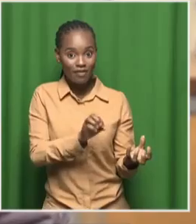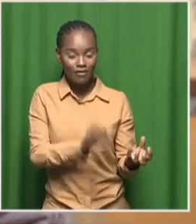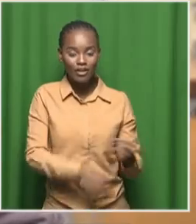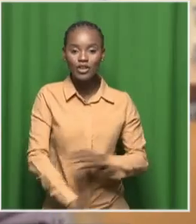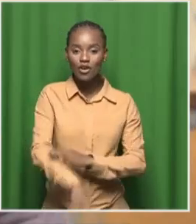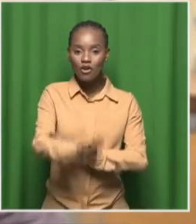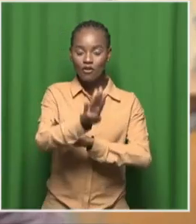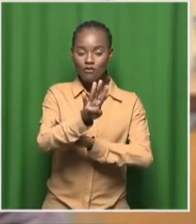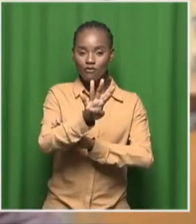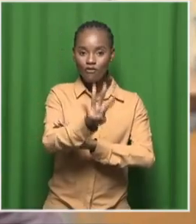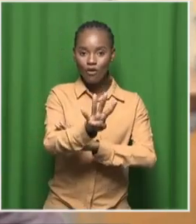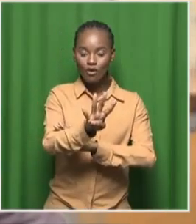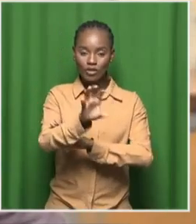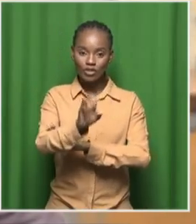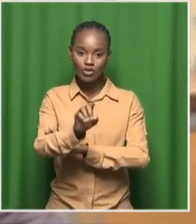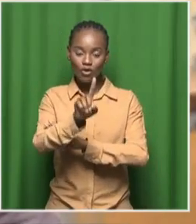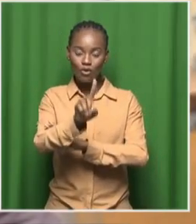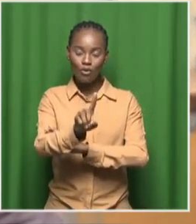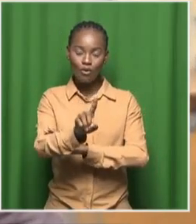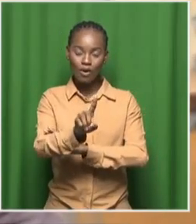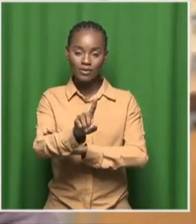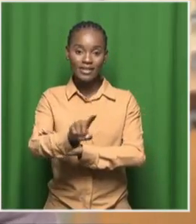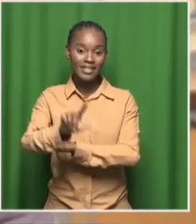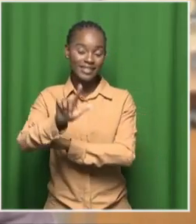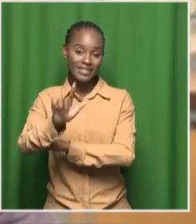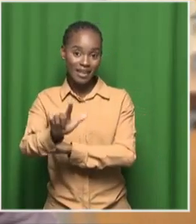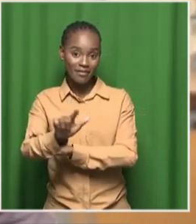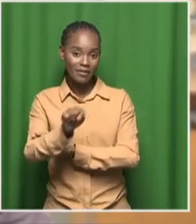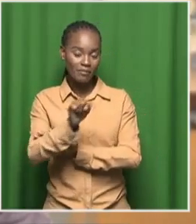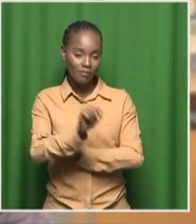more of doing manual there. By there, we've moved to